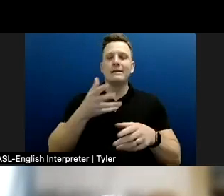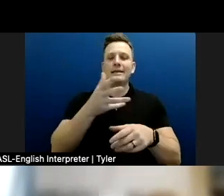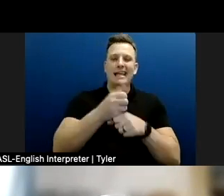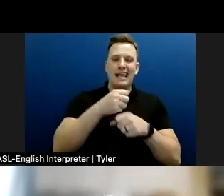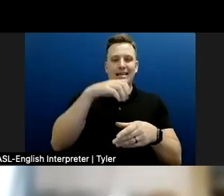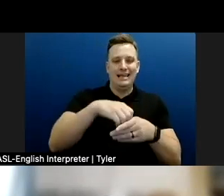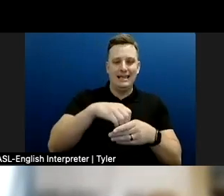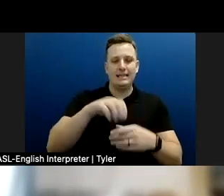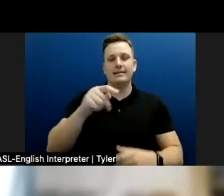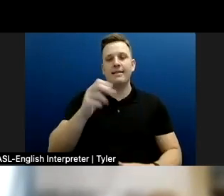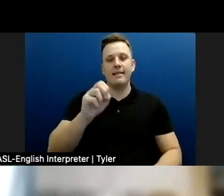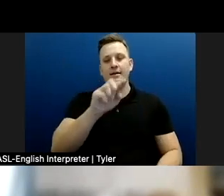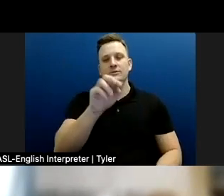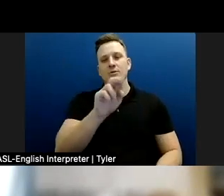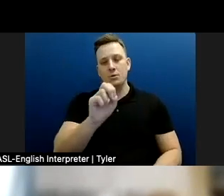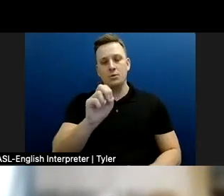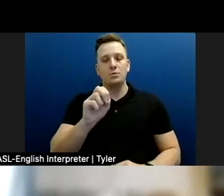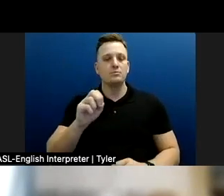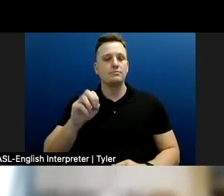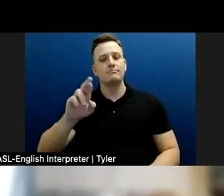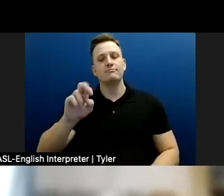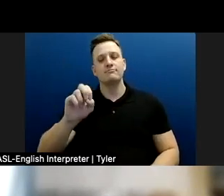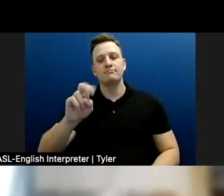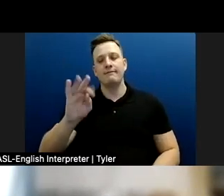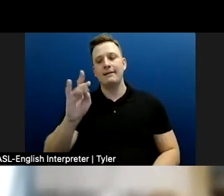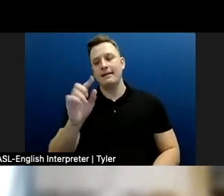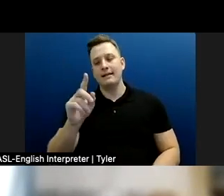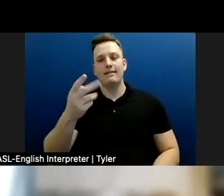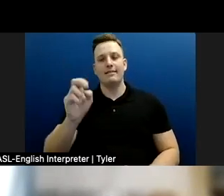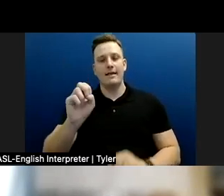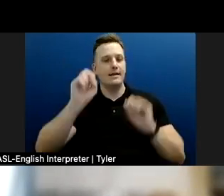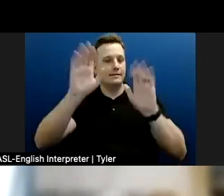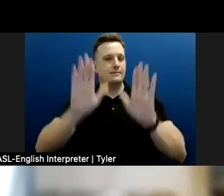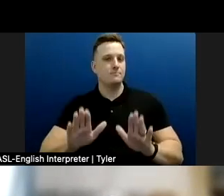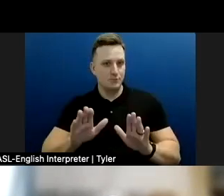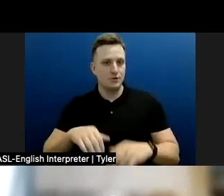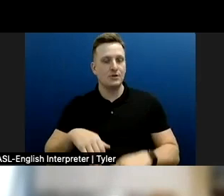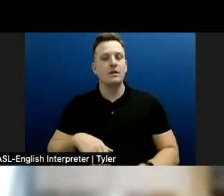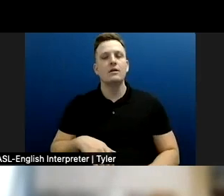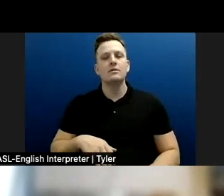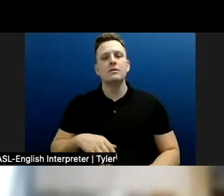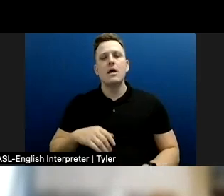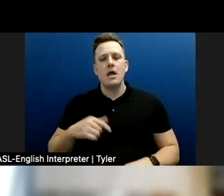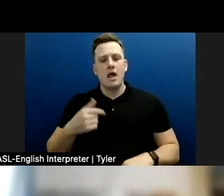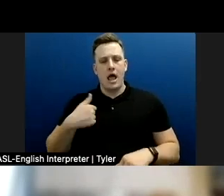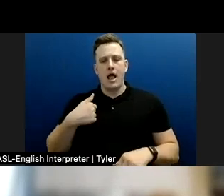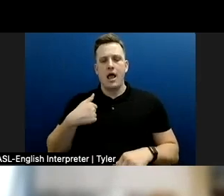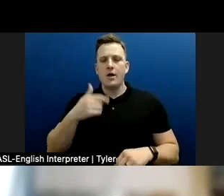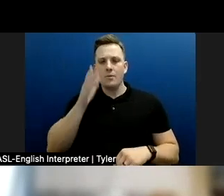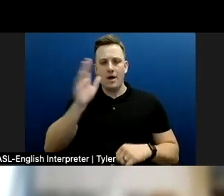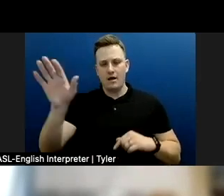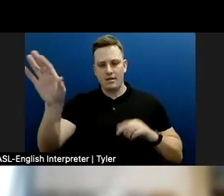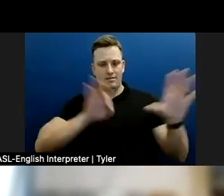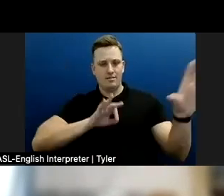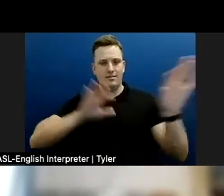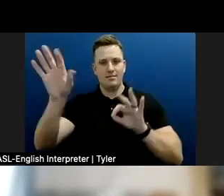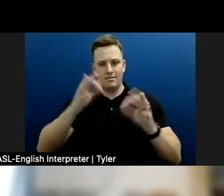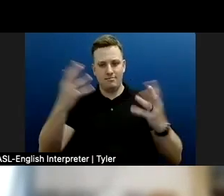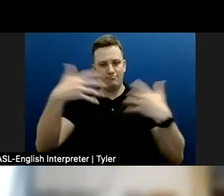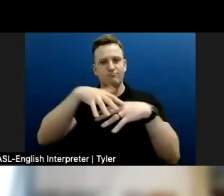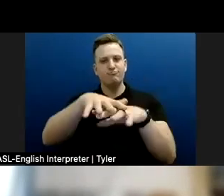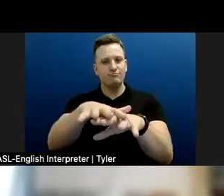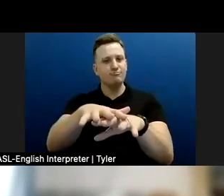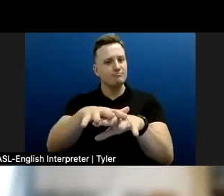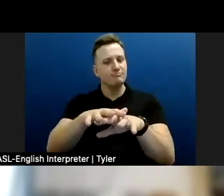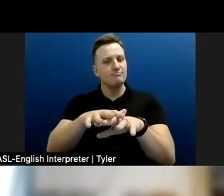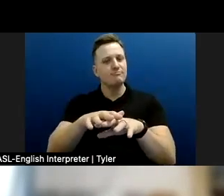in All of Us. And I'm going to join together some thinking from three main ideas.